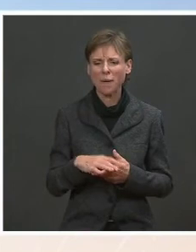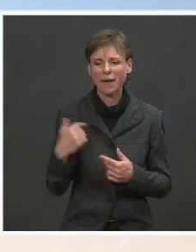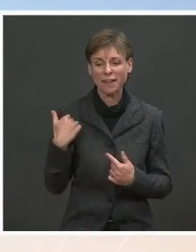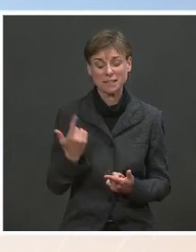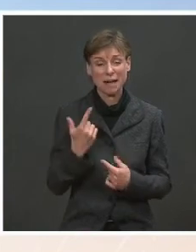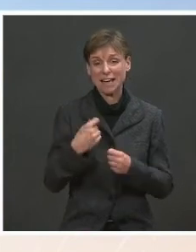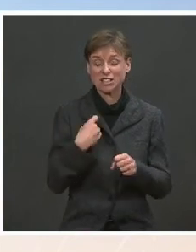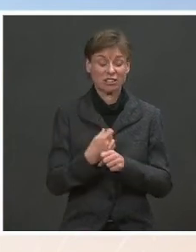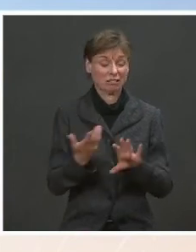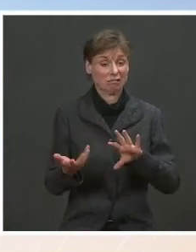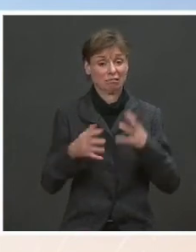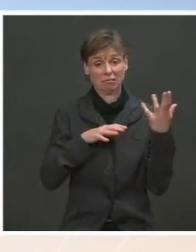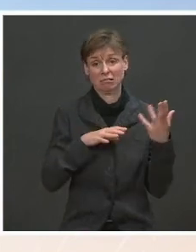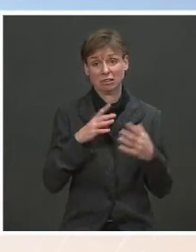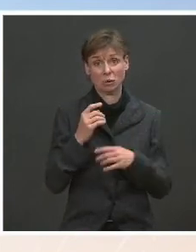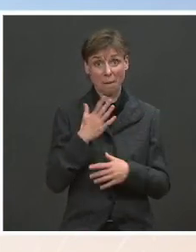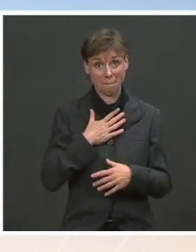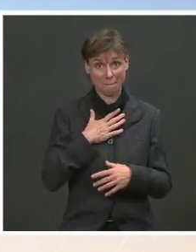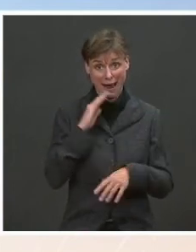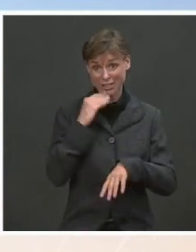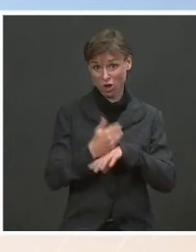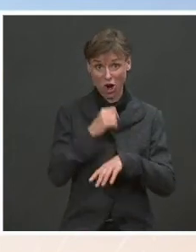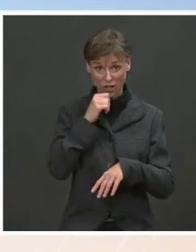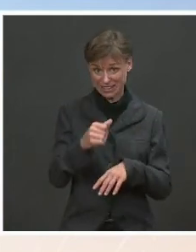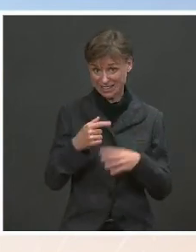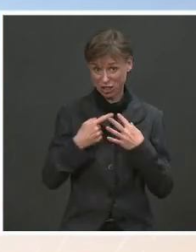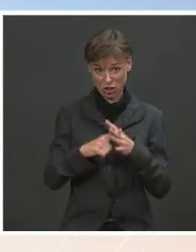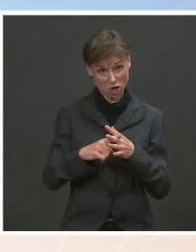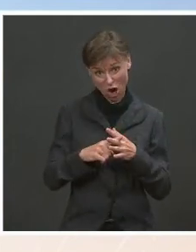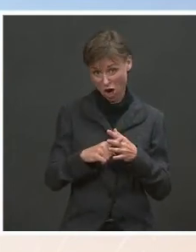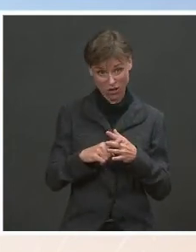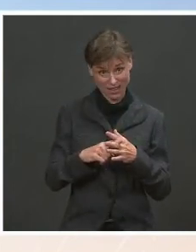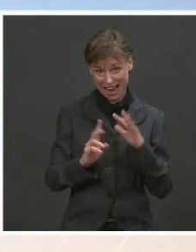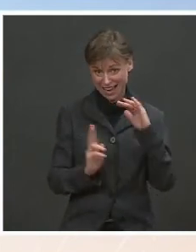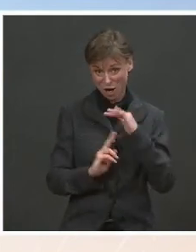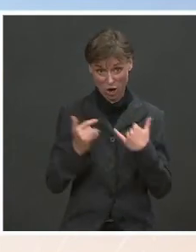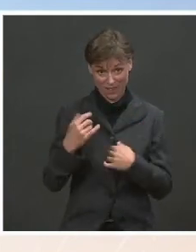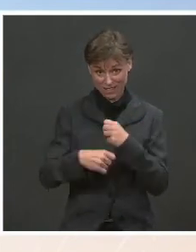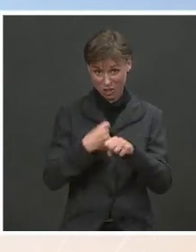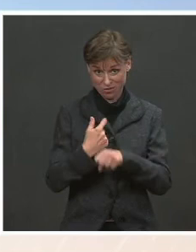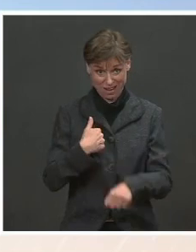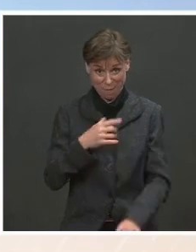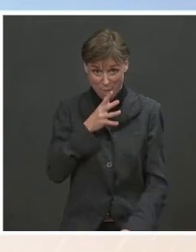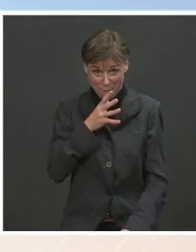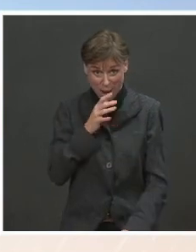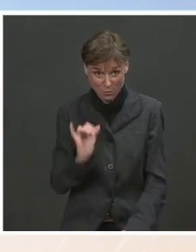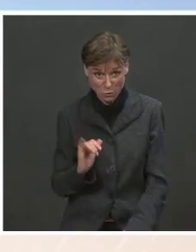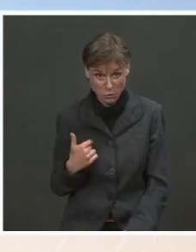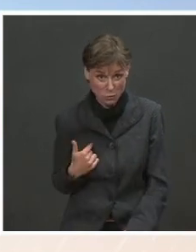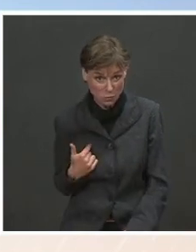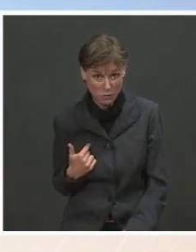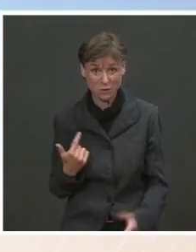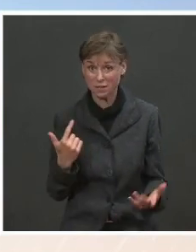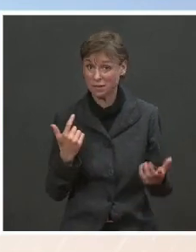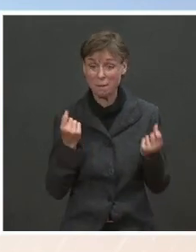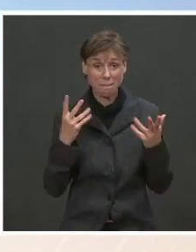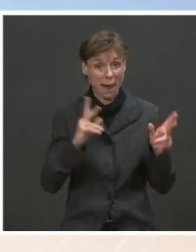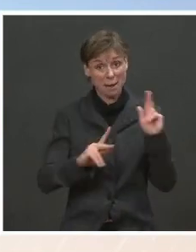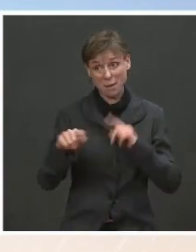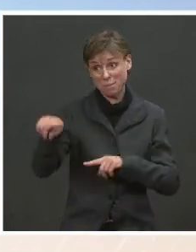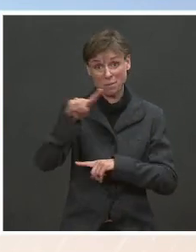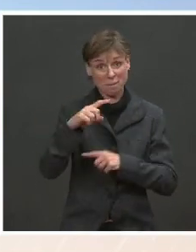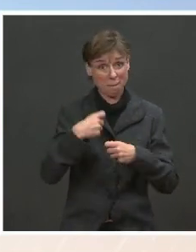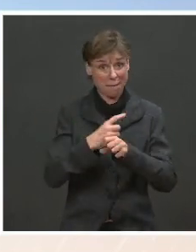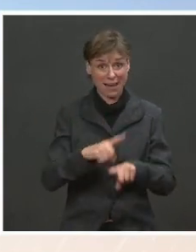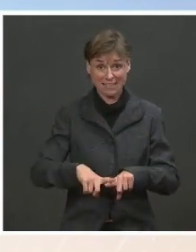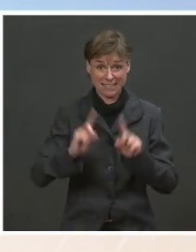myself, my daughter did not start kindergarten this year, and I know a lot of people. We know a lot of people had to make different choices, but I